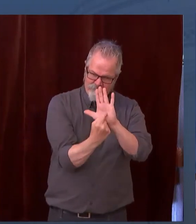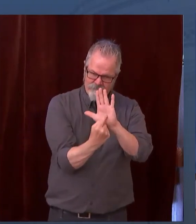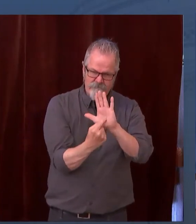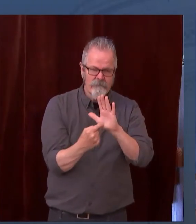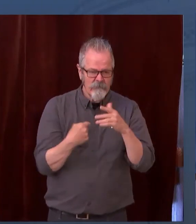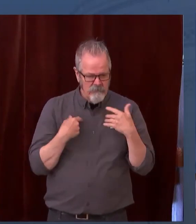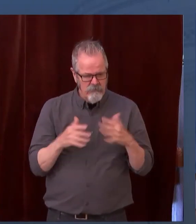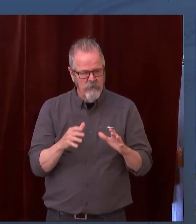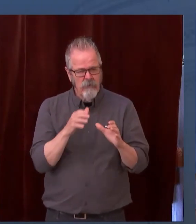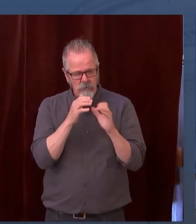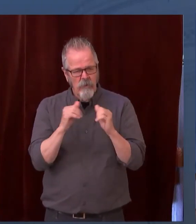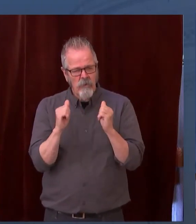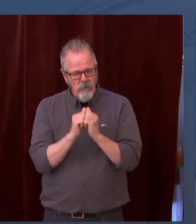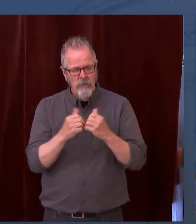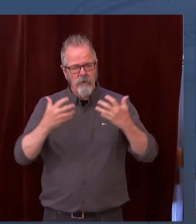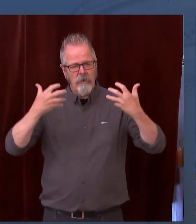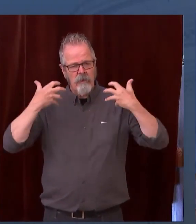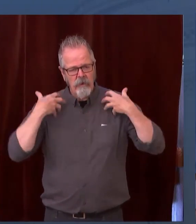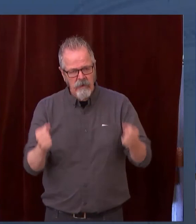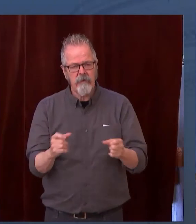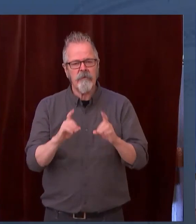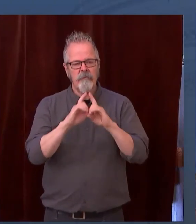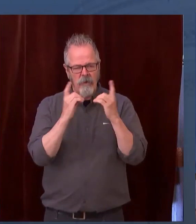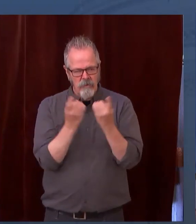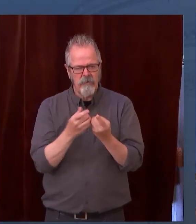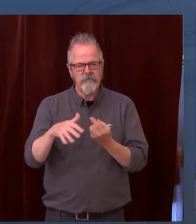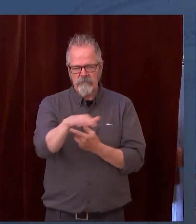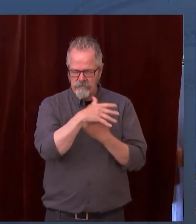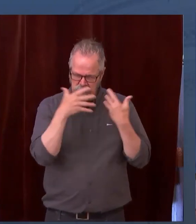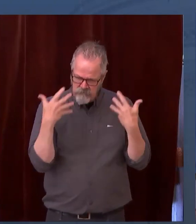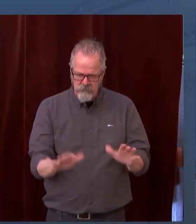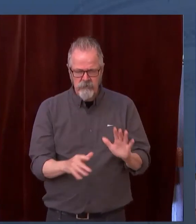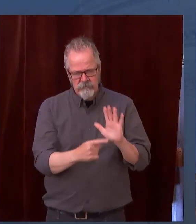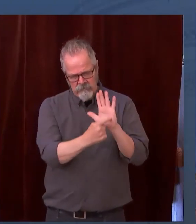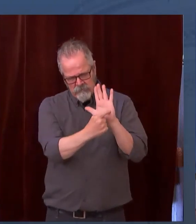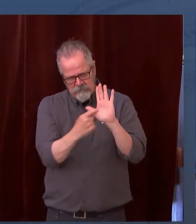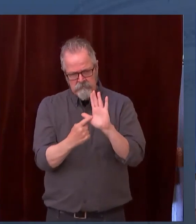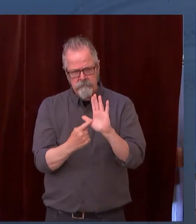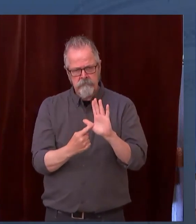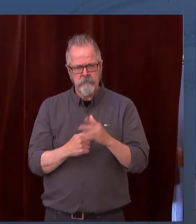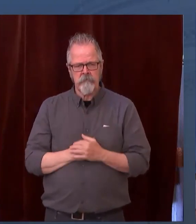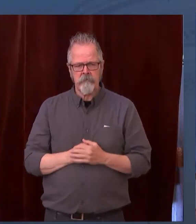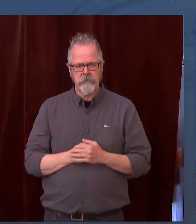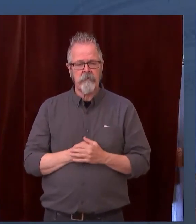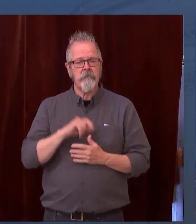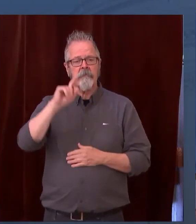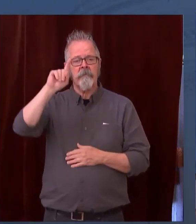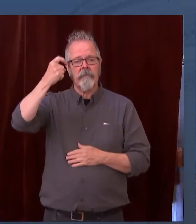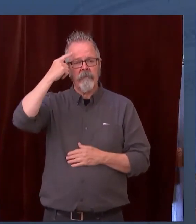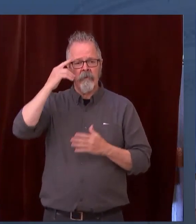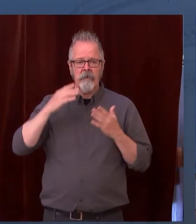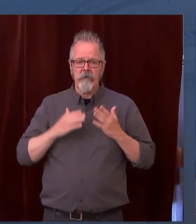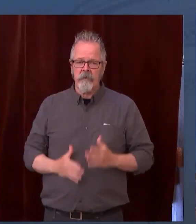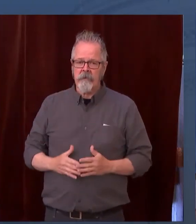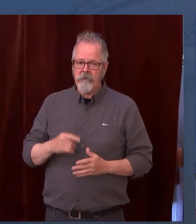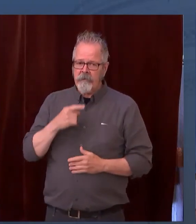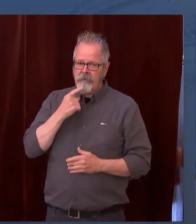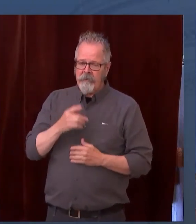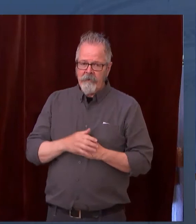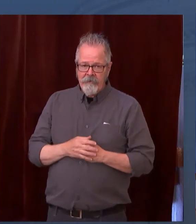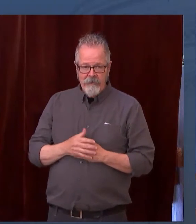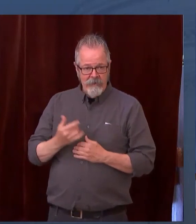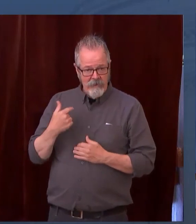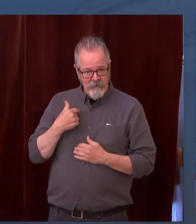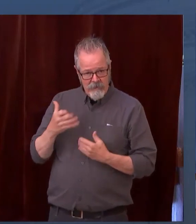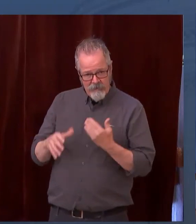If I can just give you a comment of optimism, we were really favored by an enlightened business community in our state of